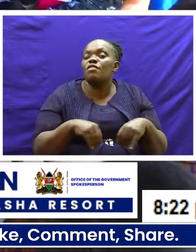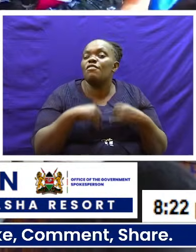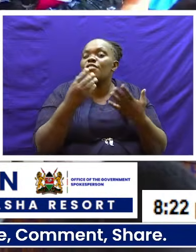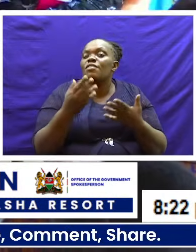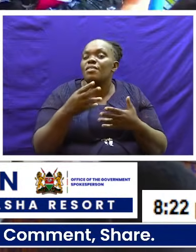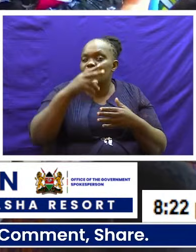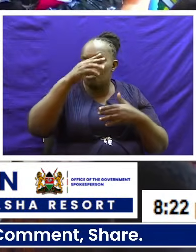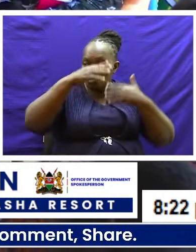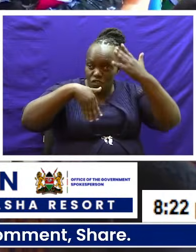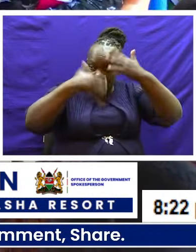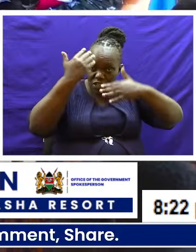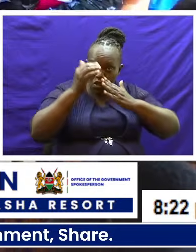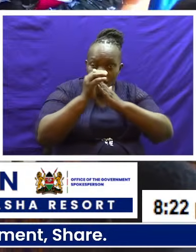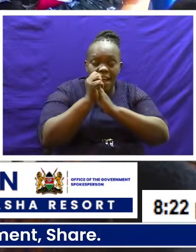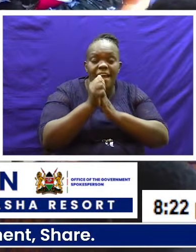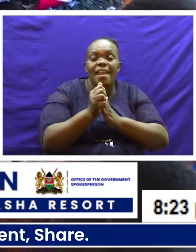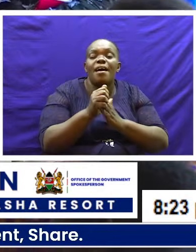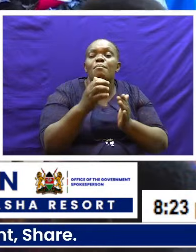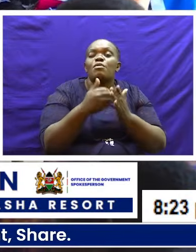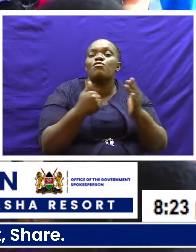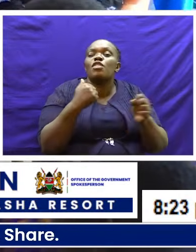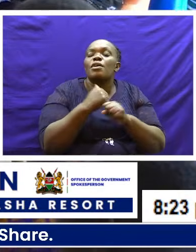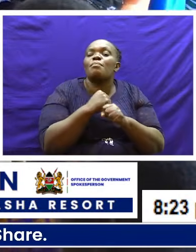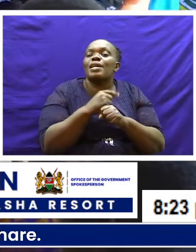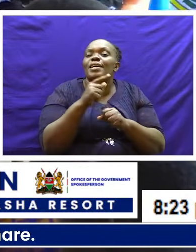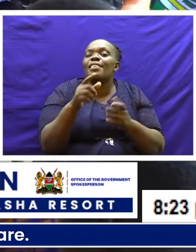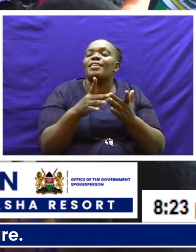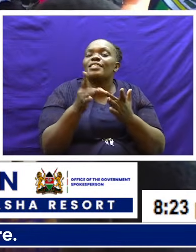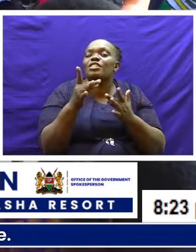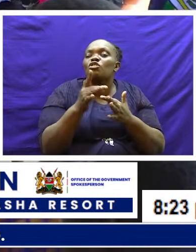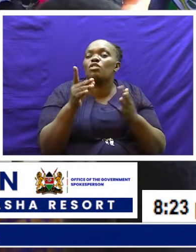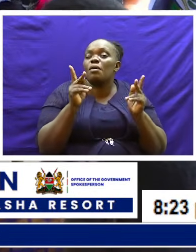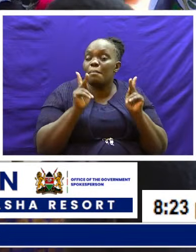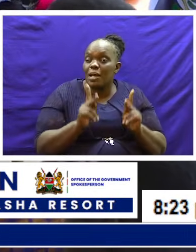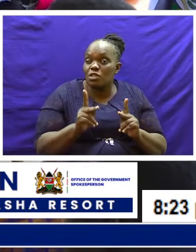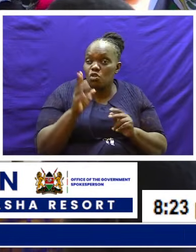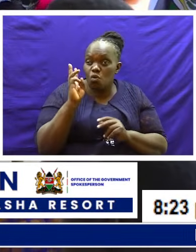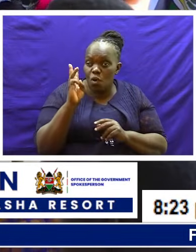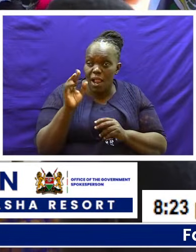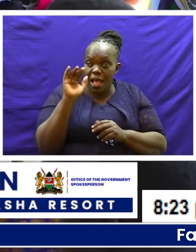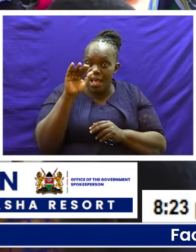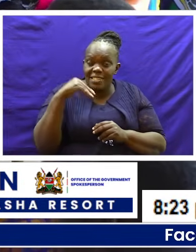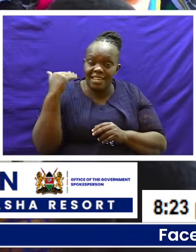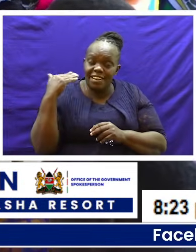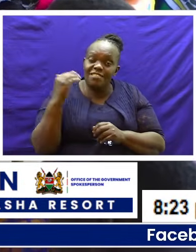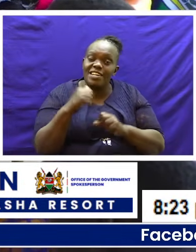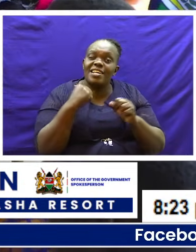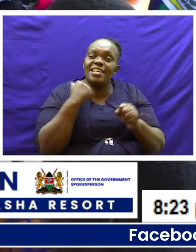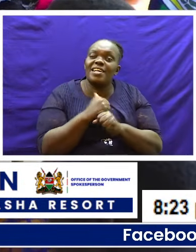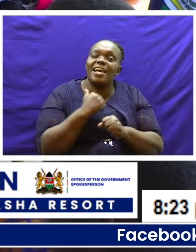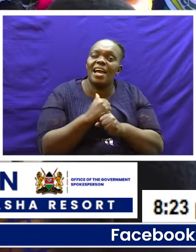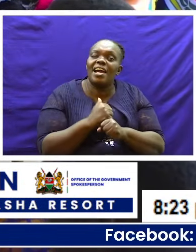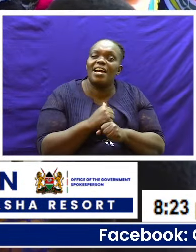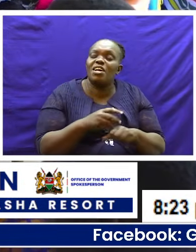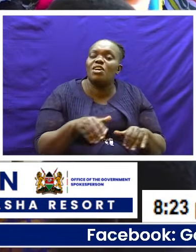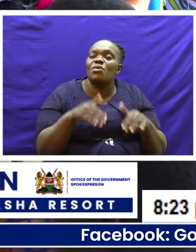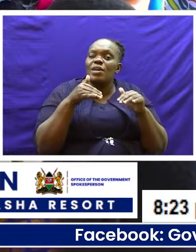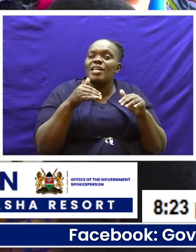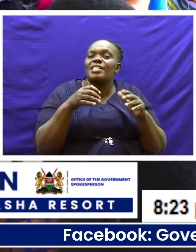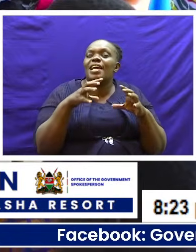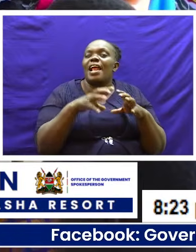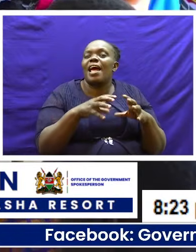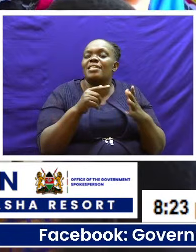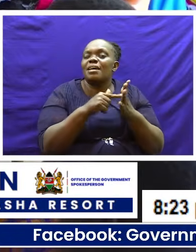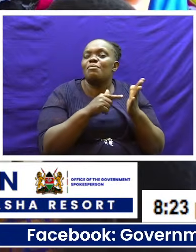career guidance before they make that choice. So somebody will ask, every year there's this great interest around weights, cluster